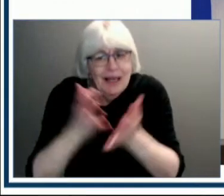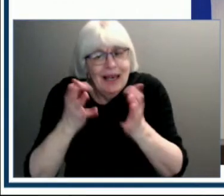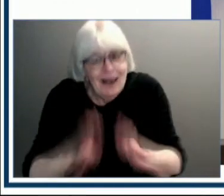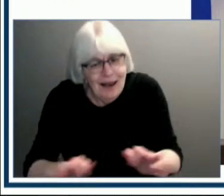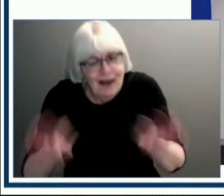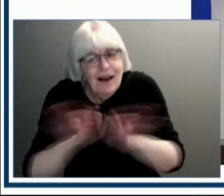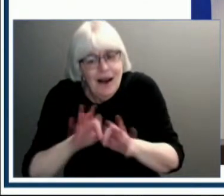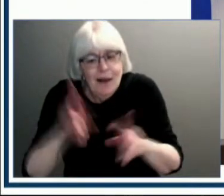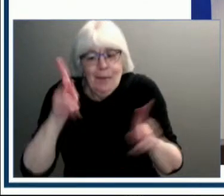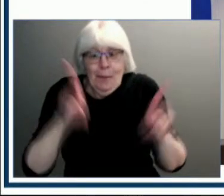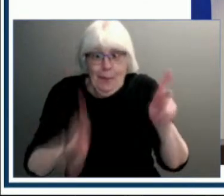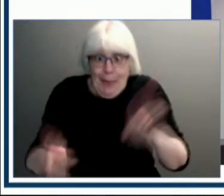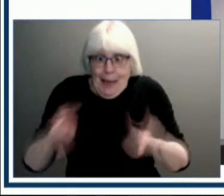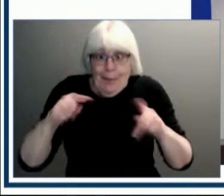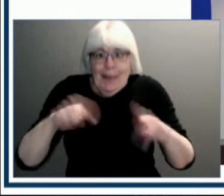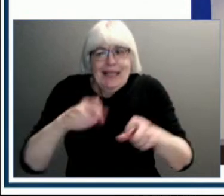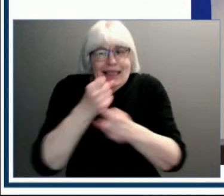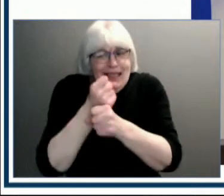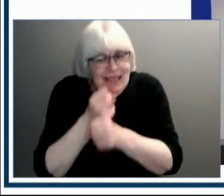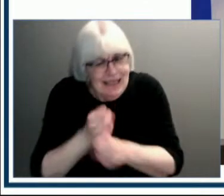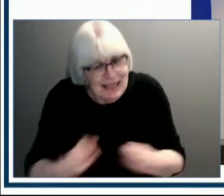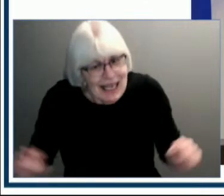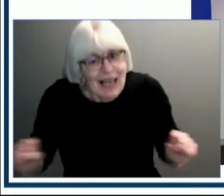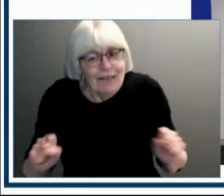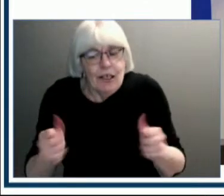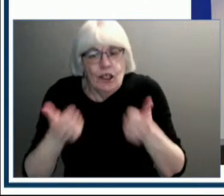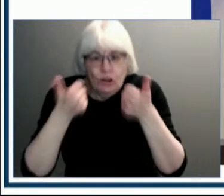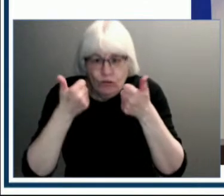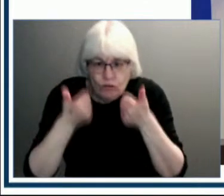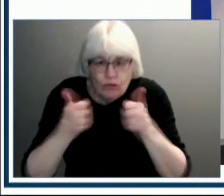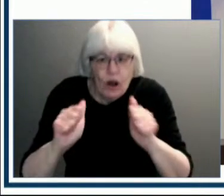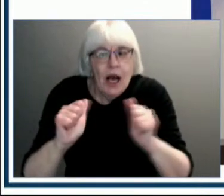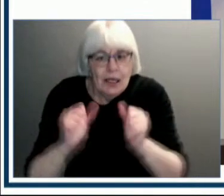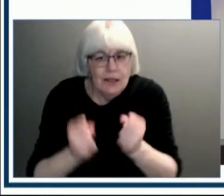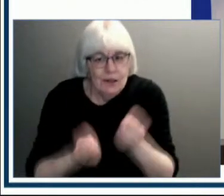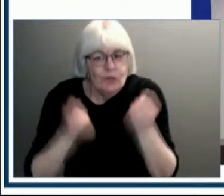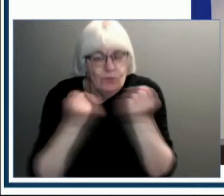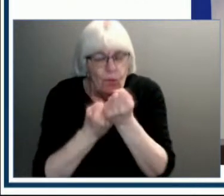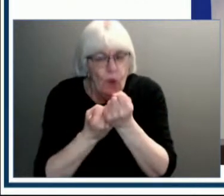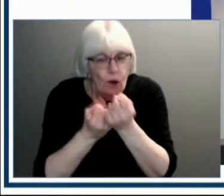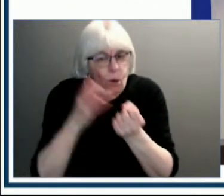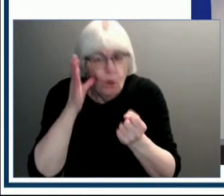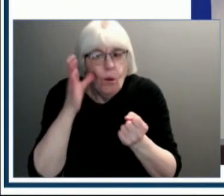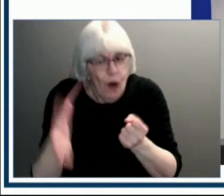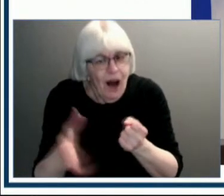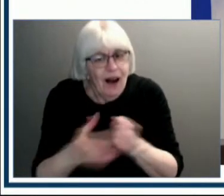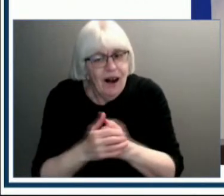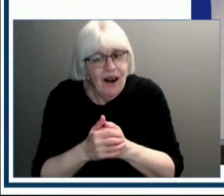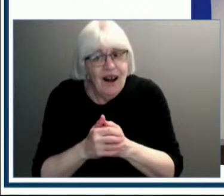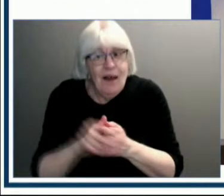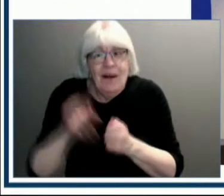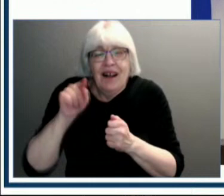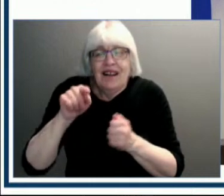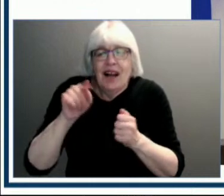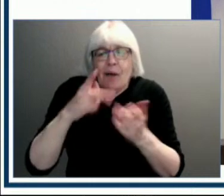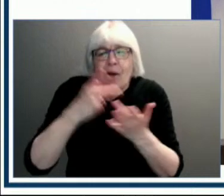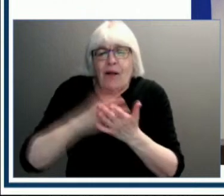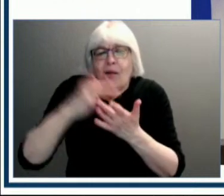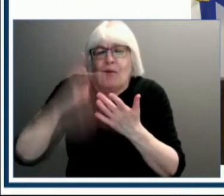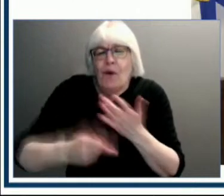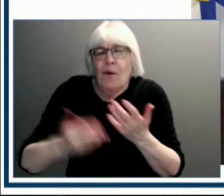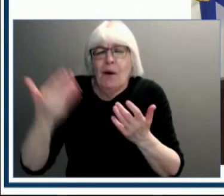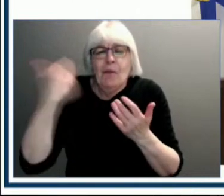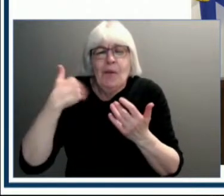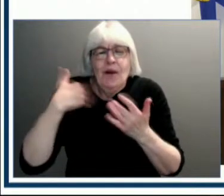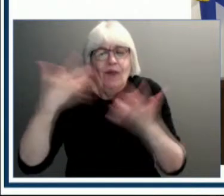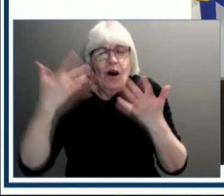them through that process. And one of them is that paid sick leave program, which it's consistent with last time. People will be familiar with that. Next, we'll